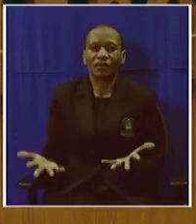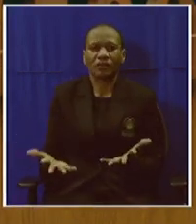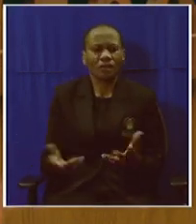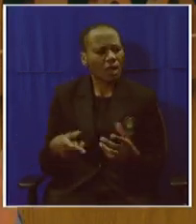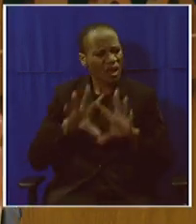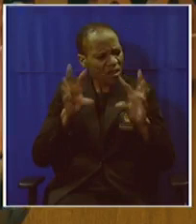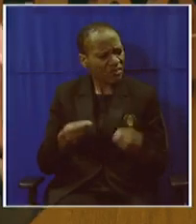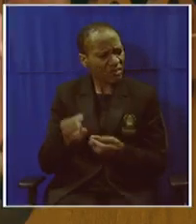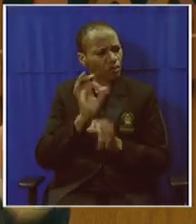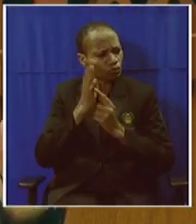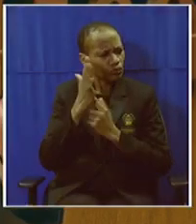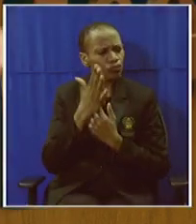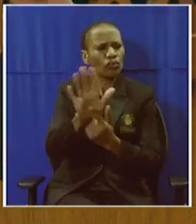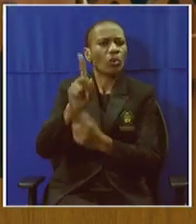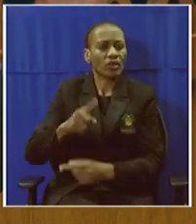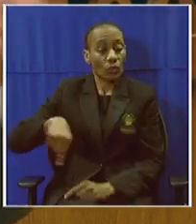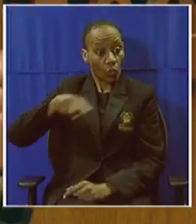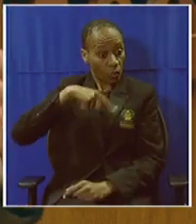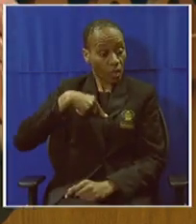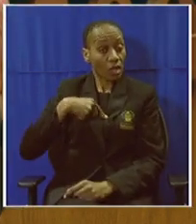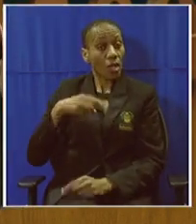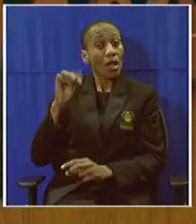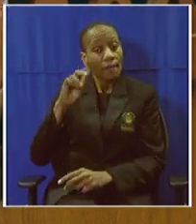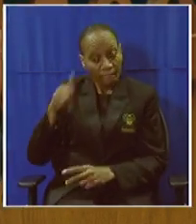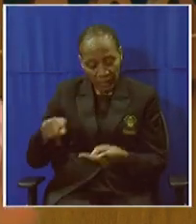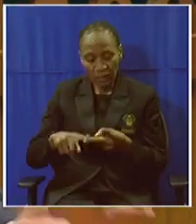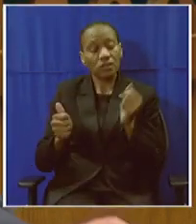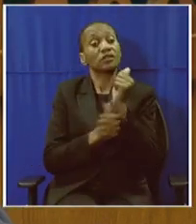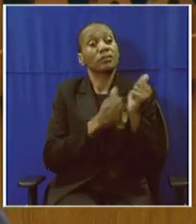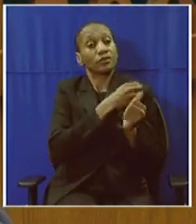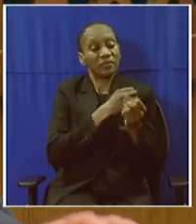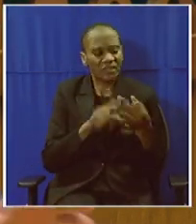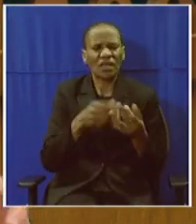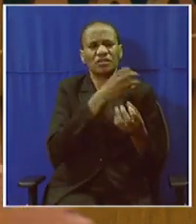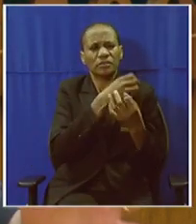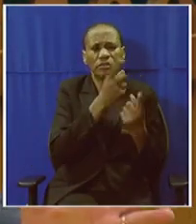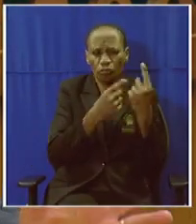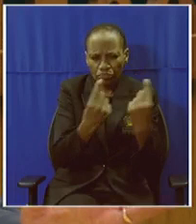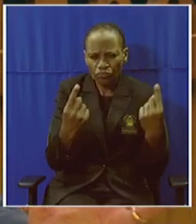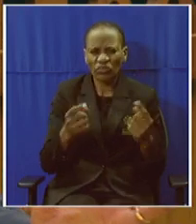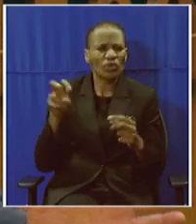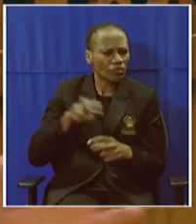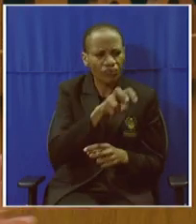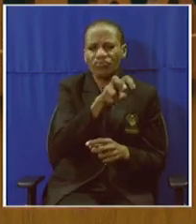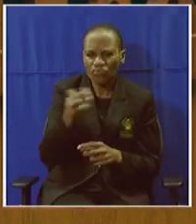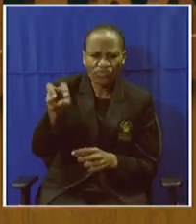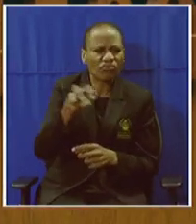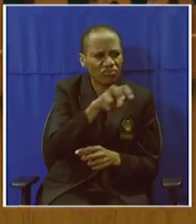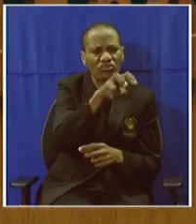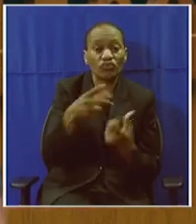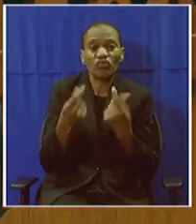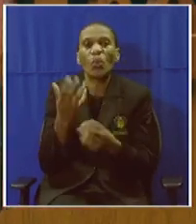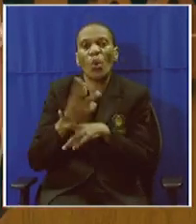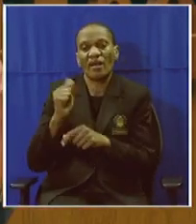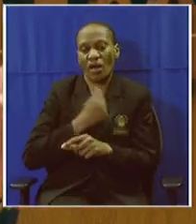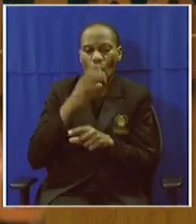illustrates how vulnerable we as MPs, deputy ministers, ministers can be as we travel frequently on oversight and other trips.